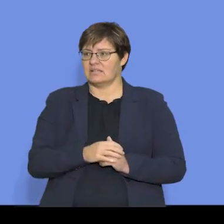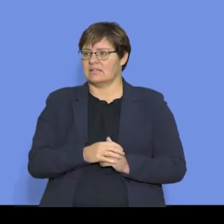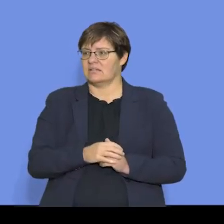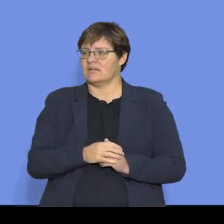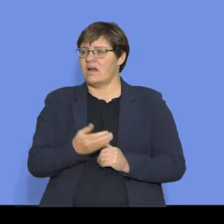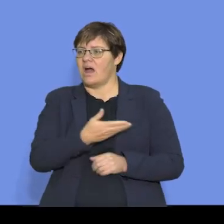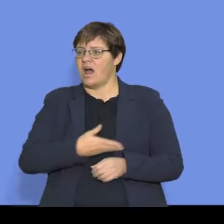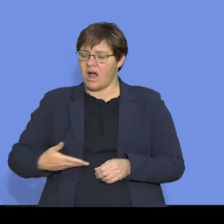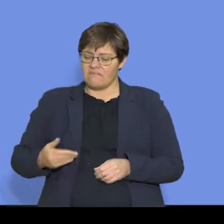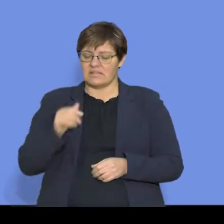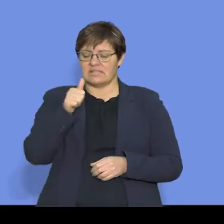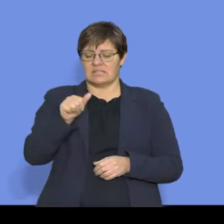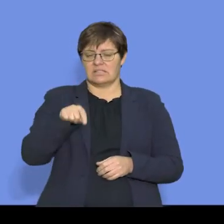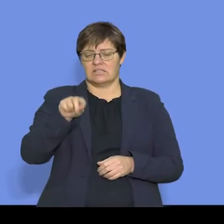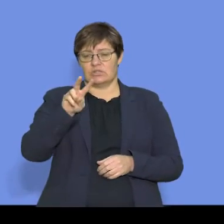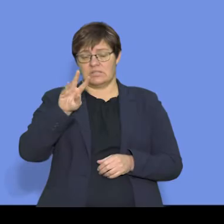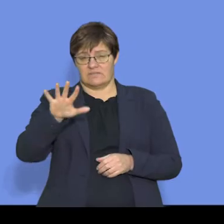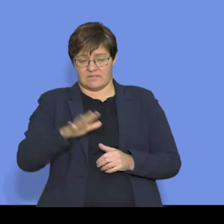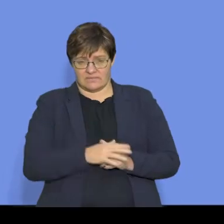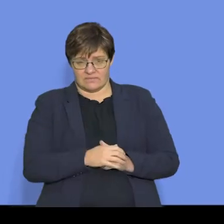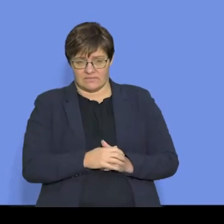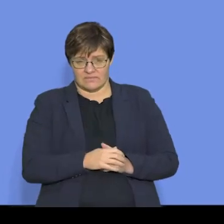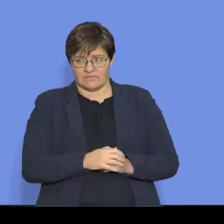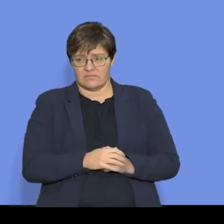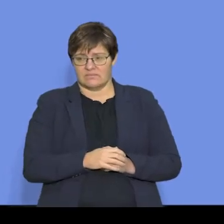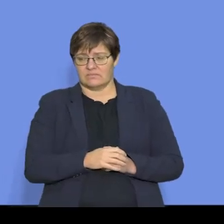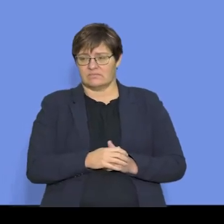z would be half of